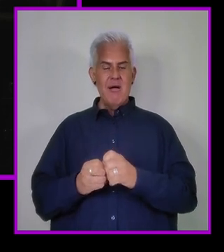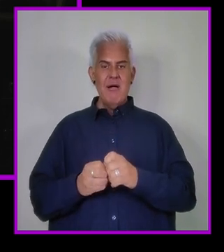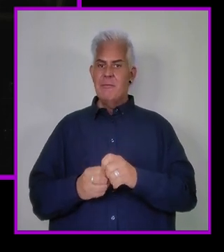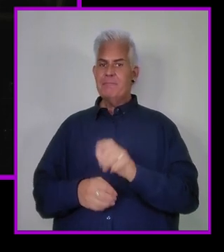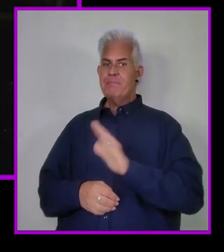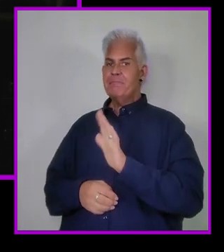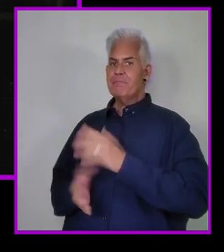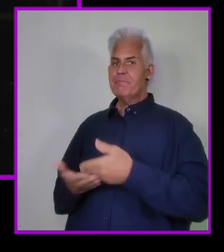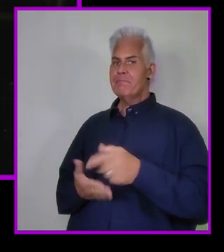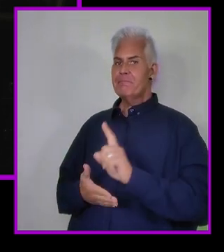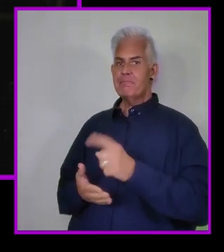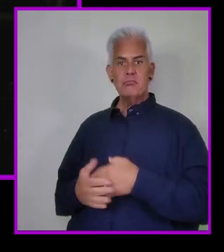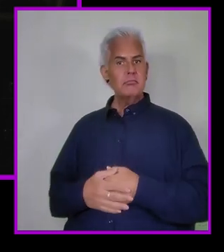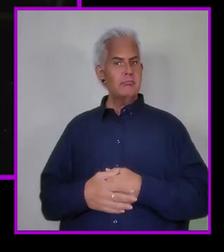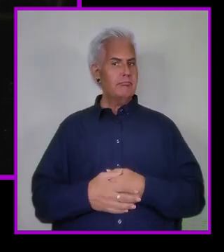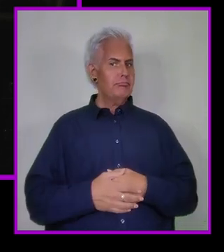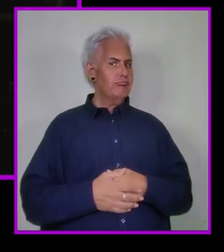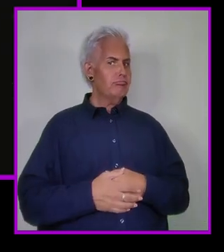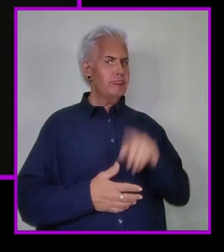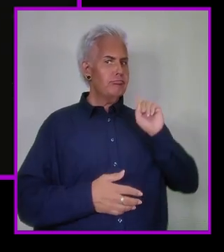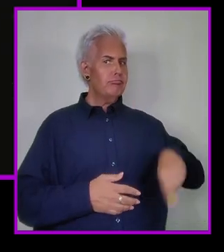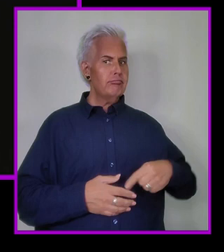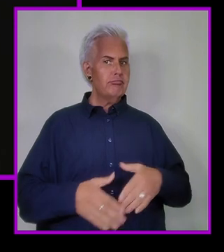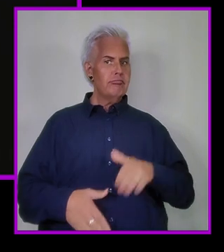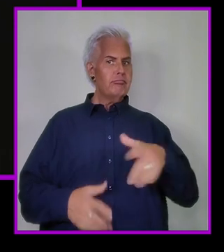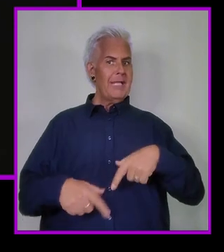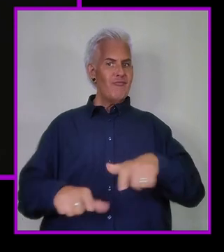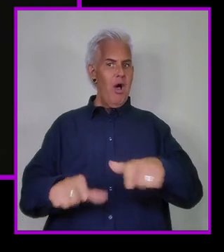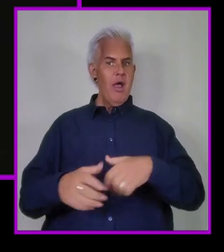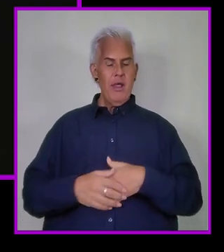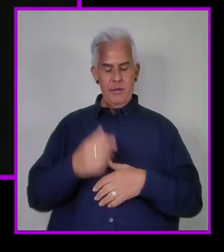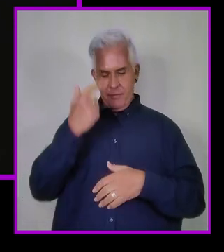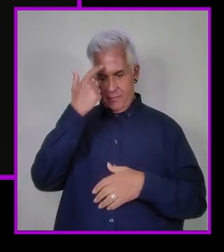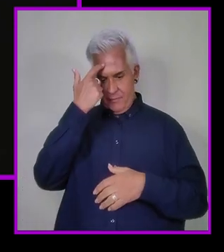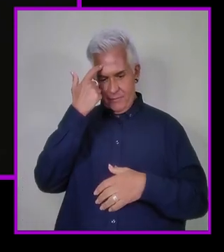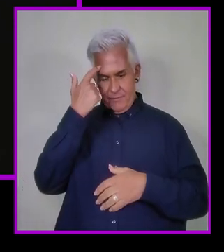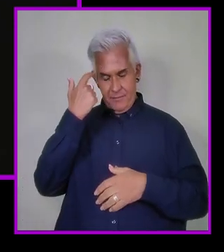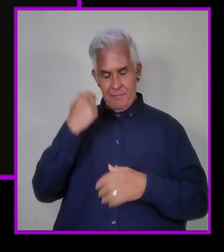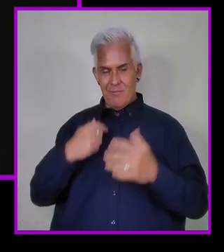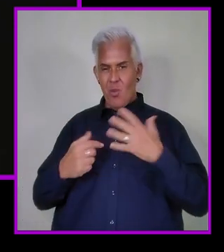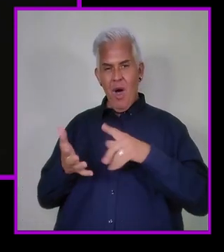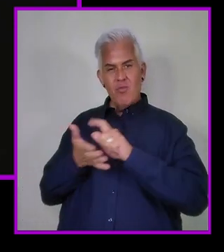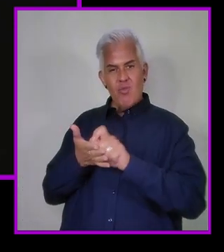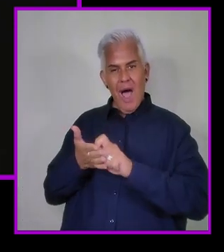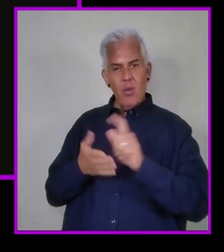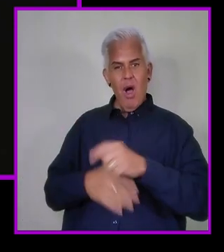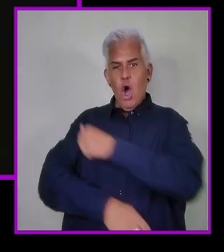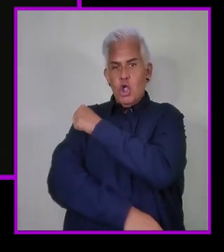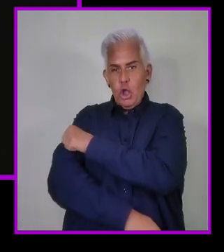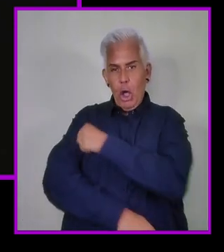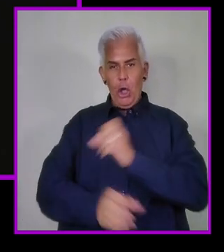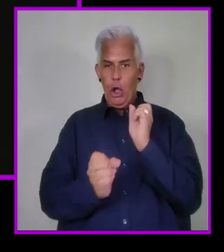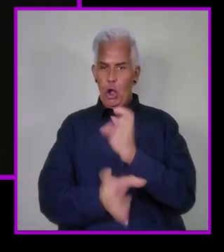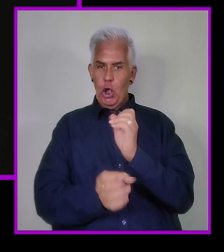in that episode, they actually go forward with the pregnancy. And I really wanted to write something that where the person, the nurse giving the